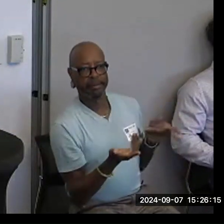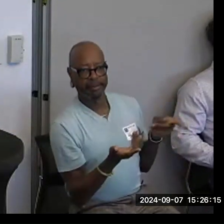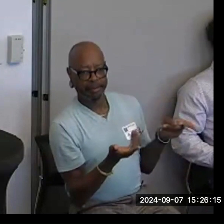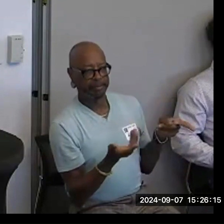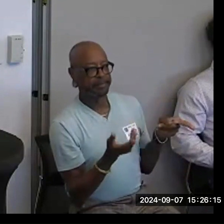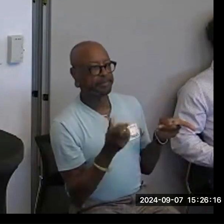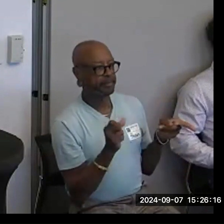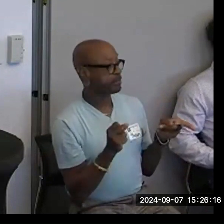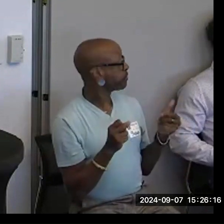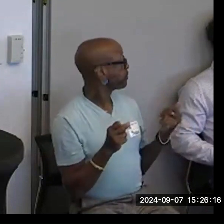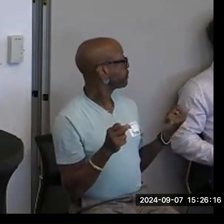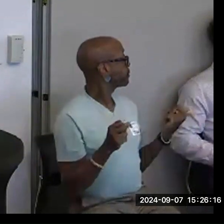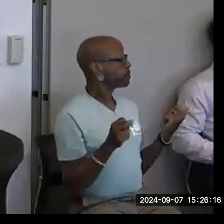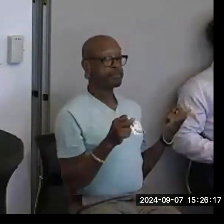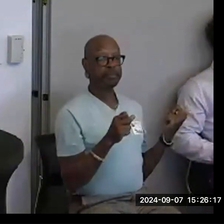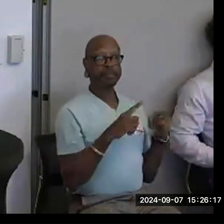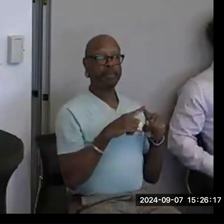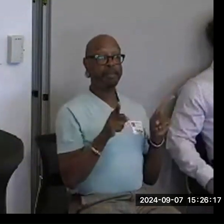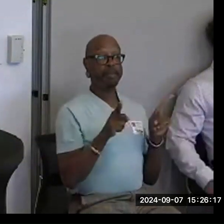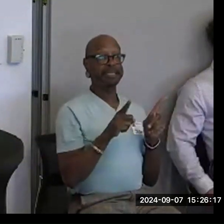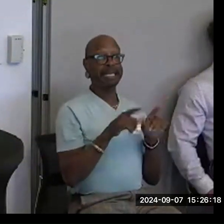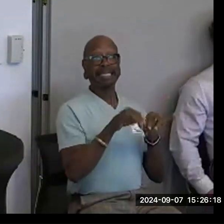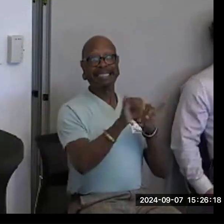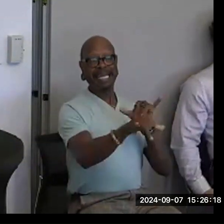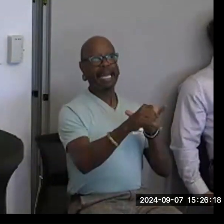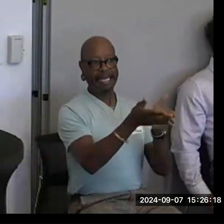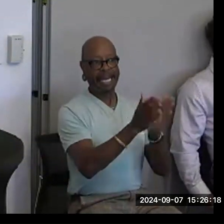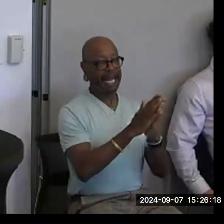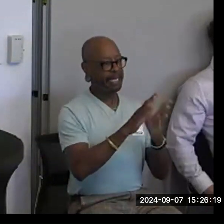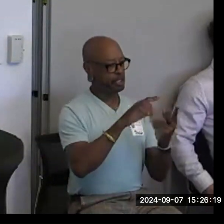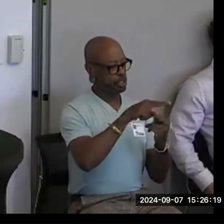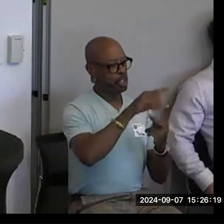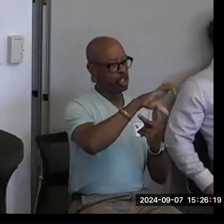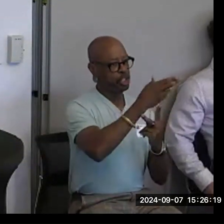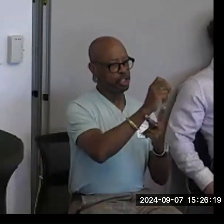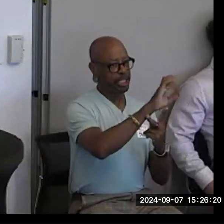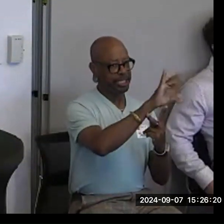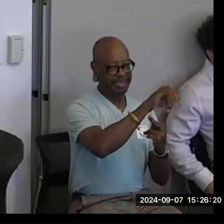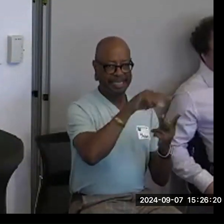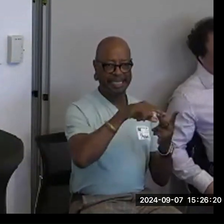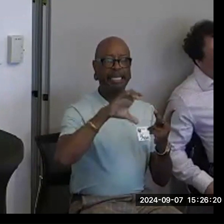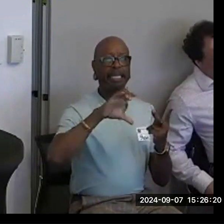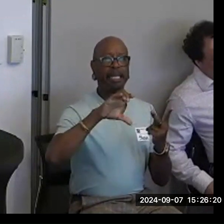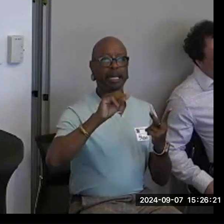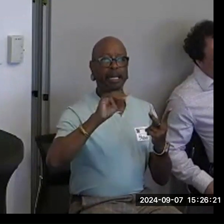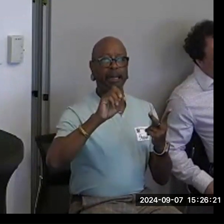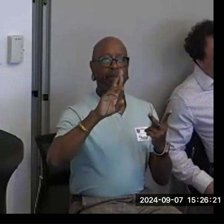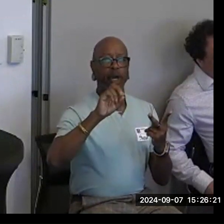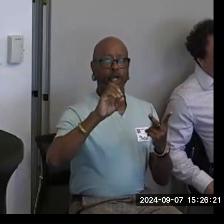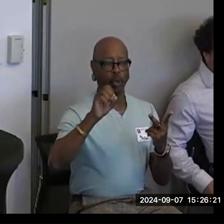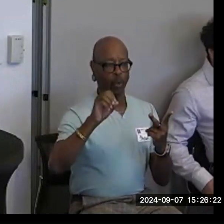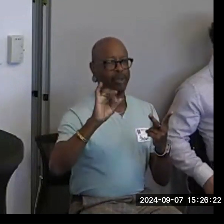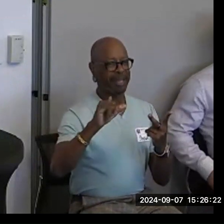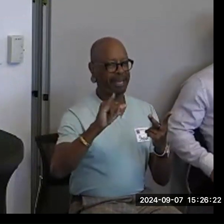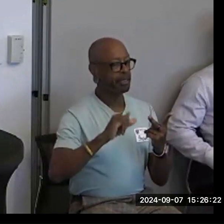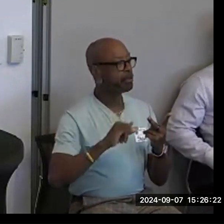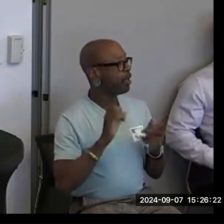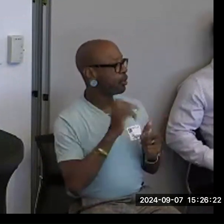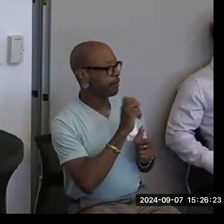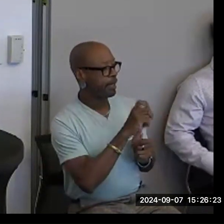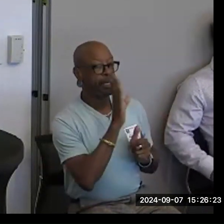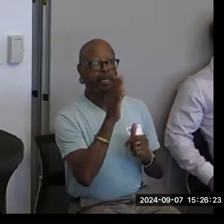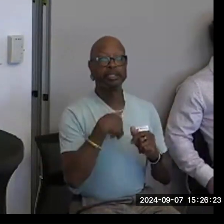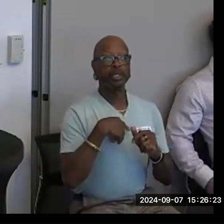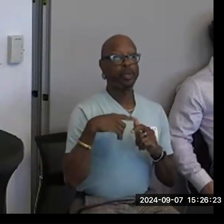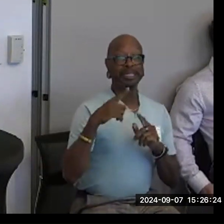yeah. But stick around and ask Chancey and Marco that question. Yes, so even though it's TMAP isn't